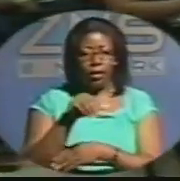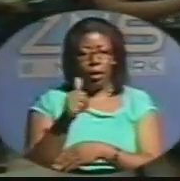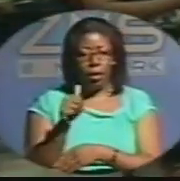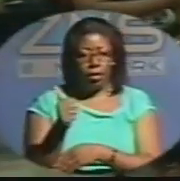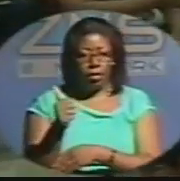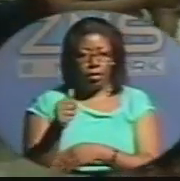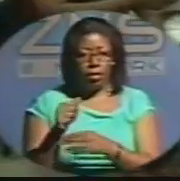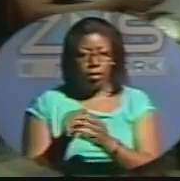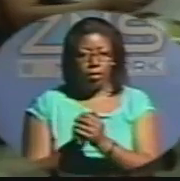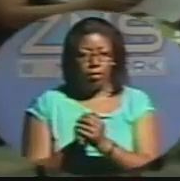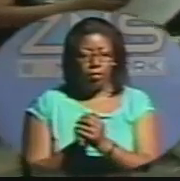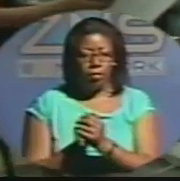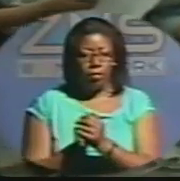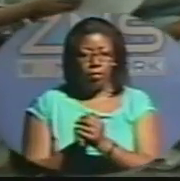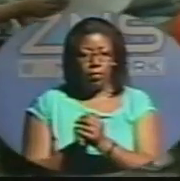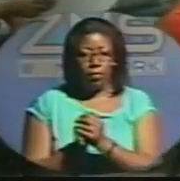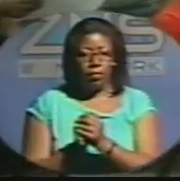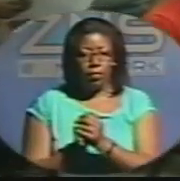others.